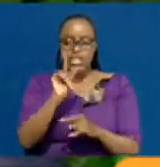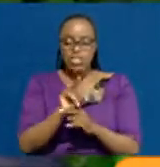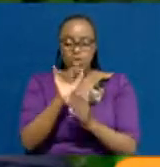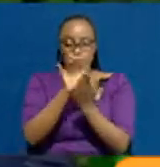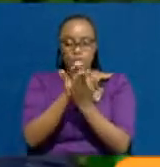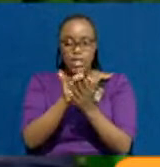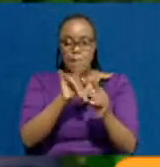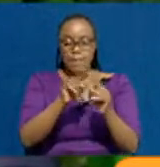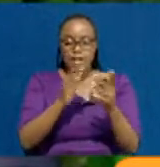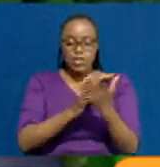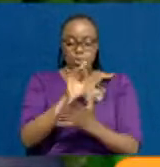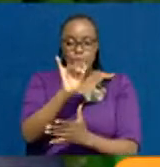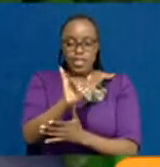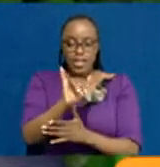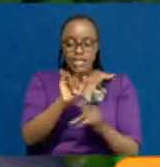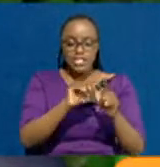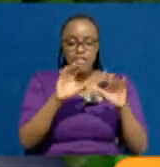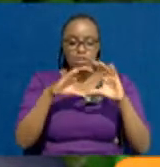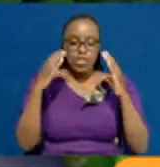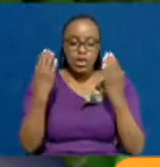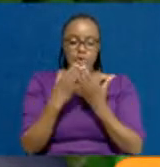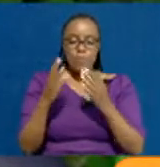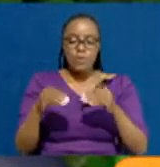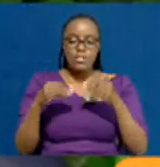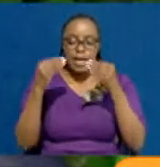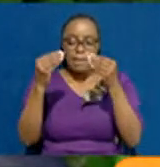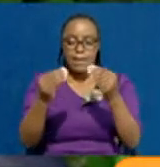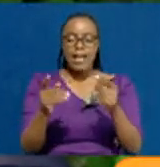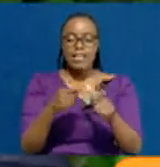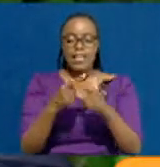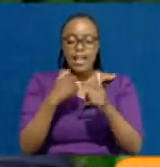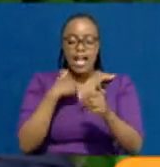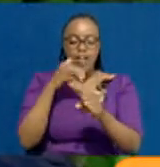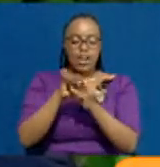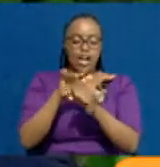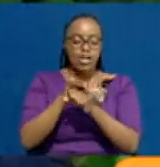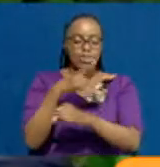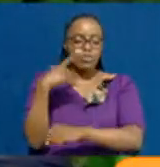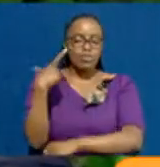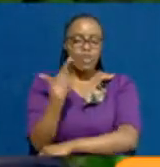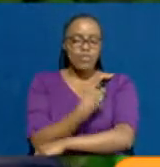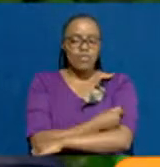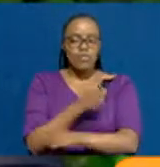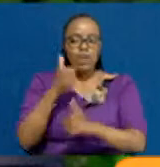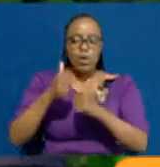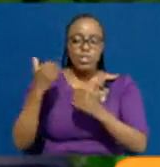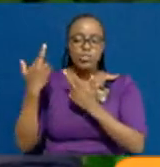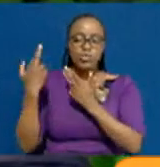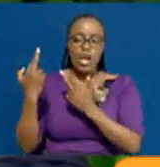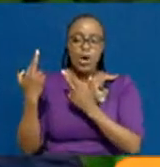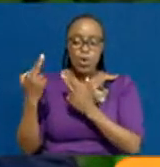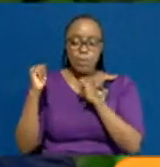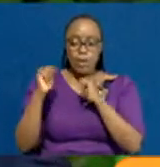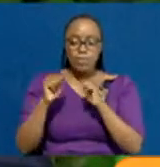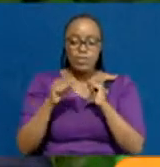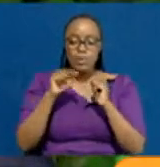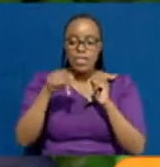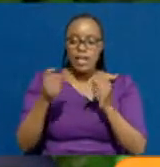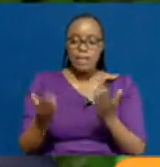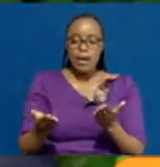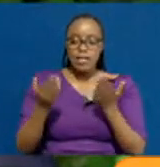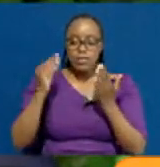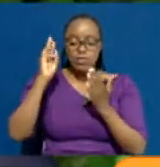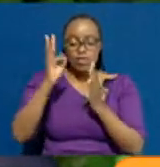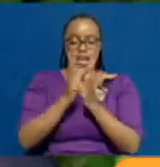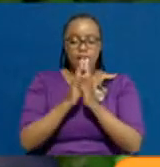But in the pipeline from the global supply chain, we have a lot of vaccines that we are holding so that the demand improves, so that